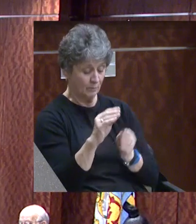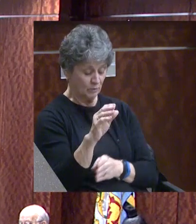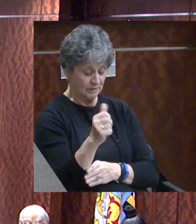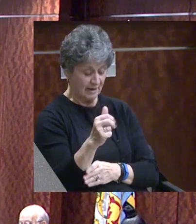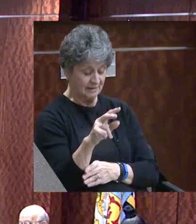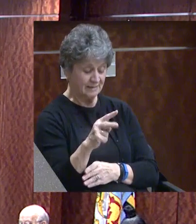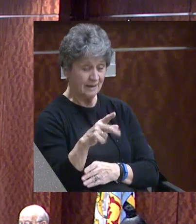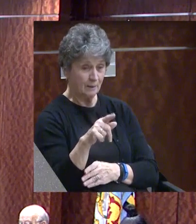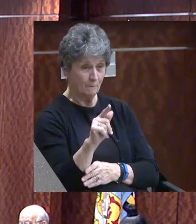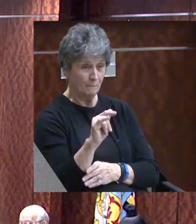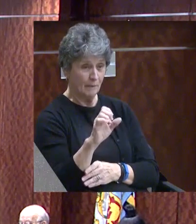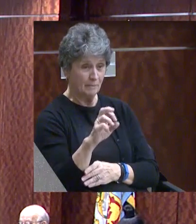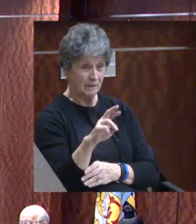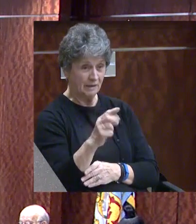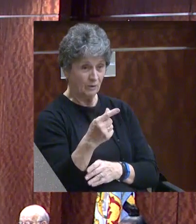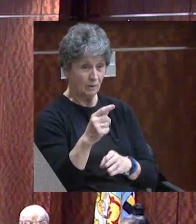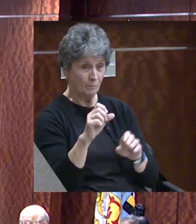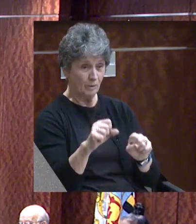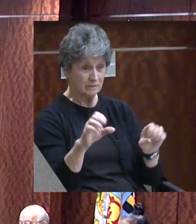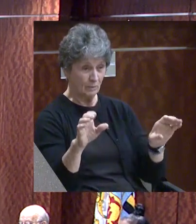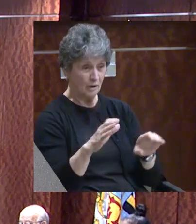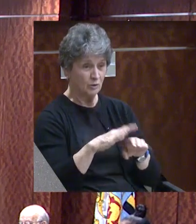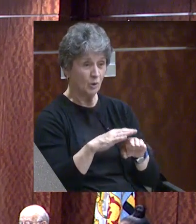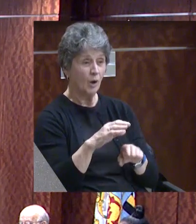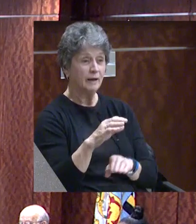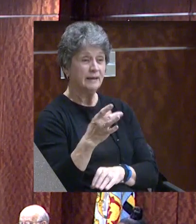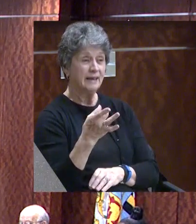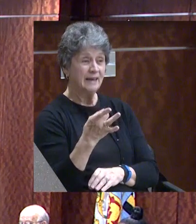second public hearing and possible action on ordinance number